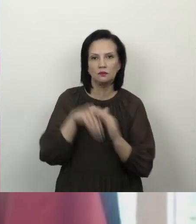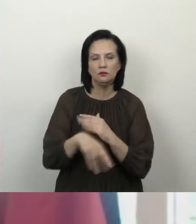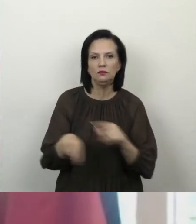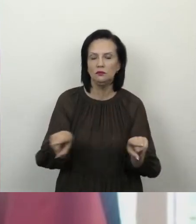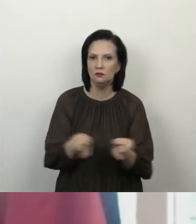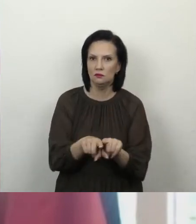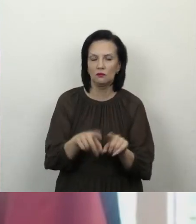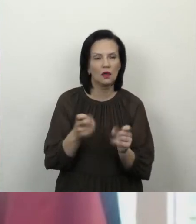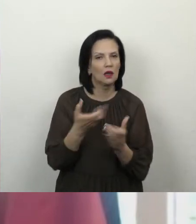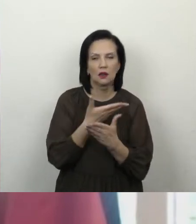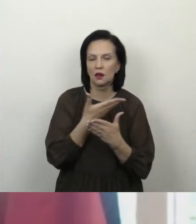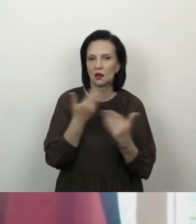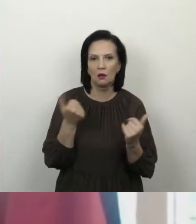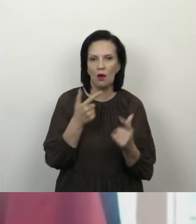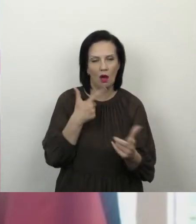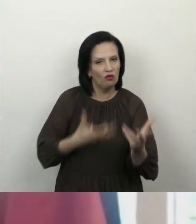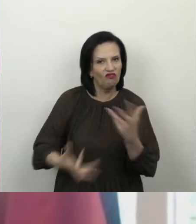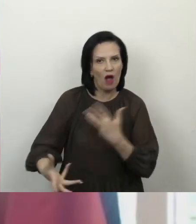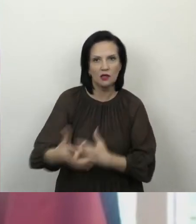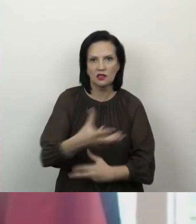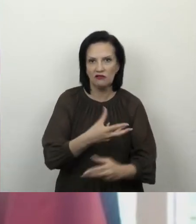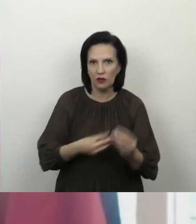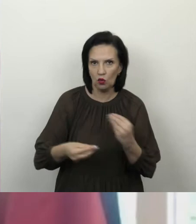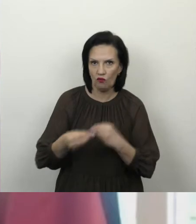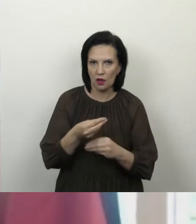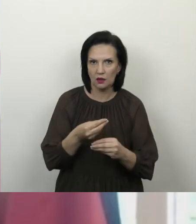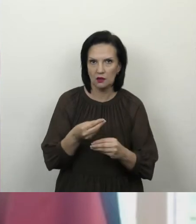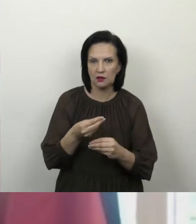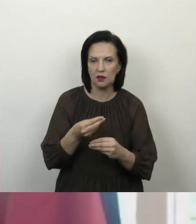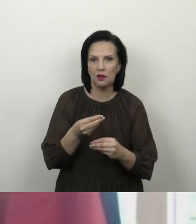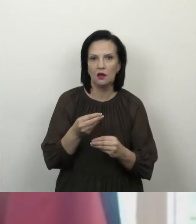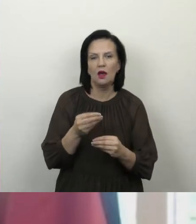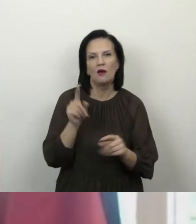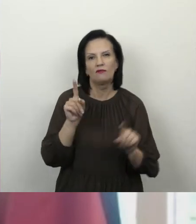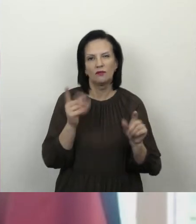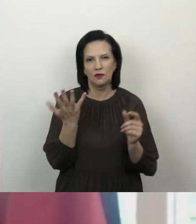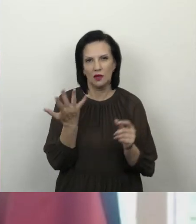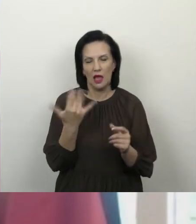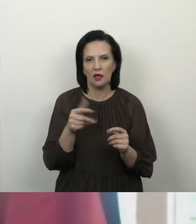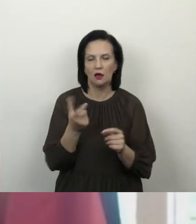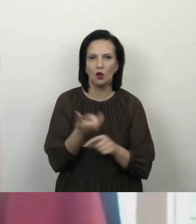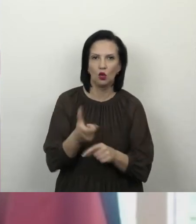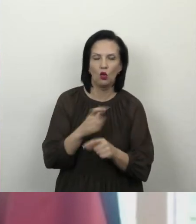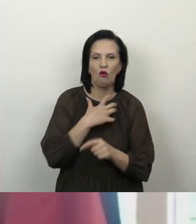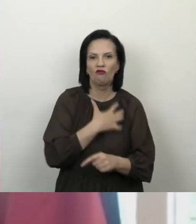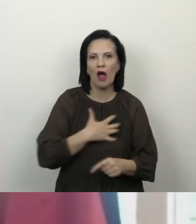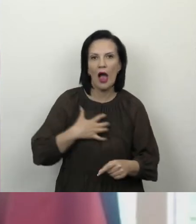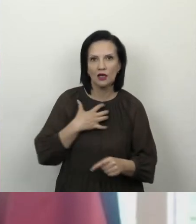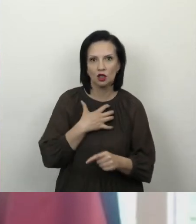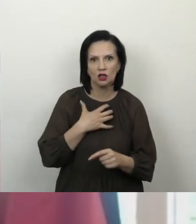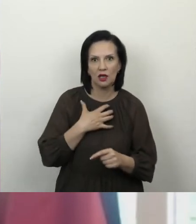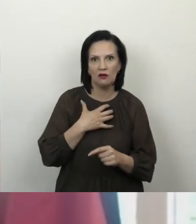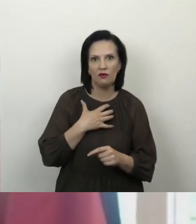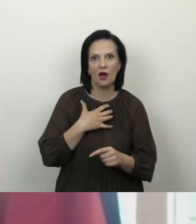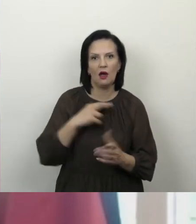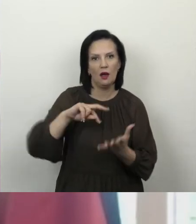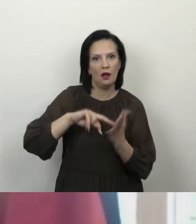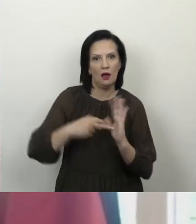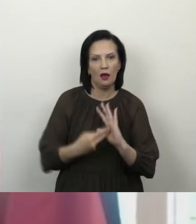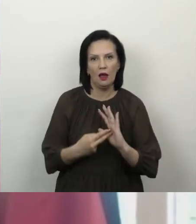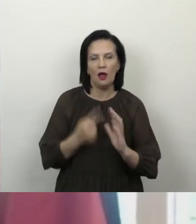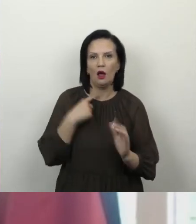falsified. In view of the fundamental importance of voting, the principle of democracy